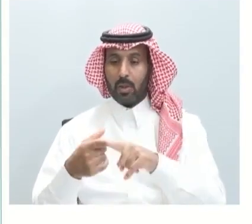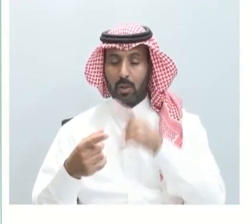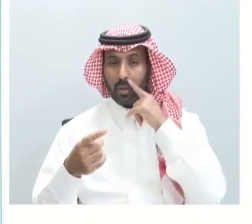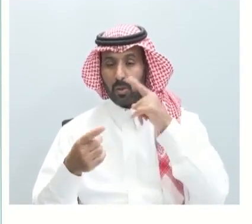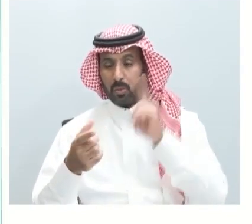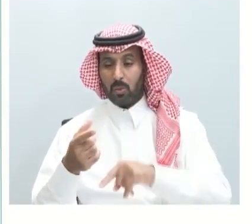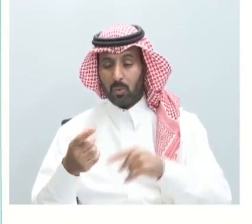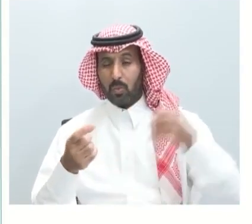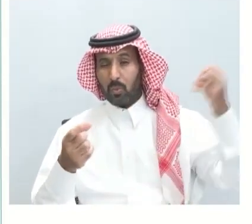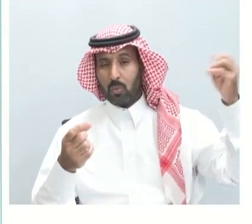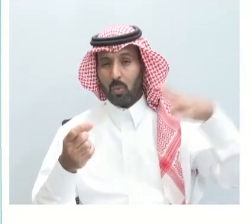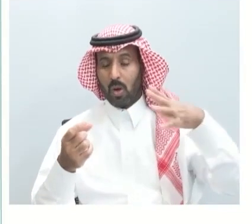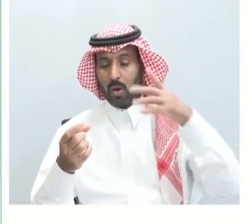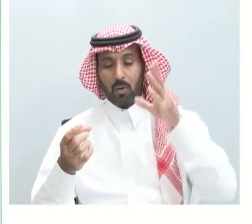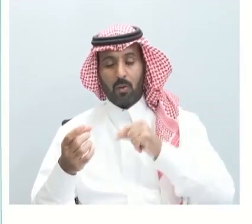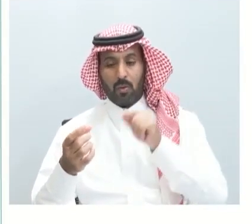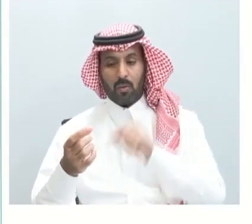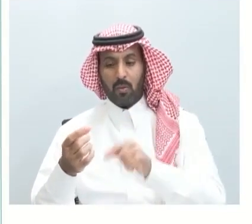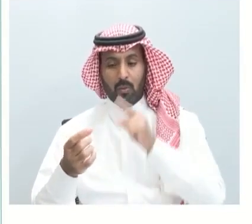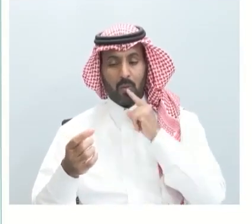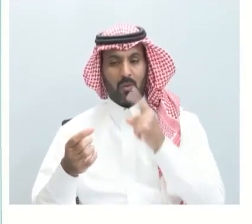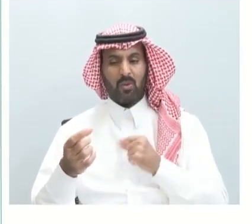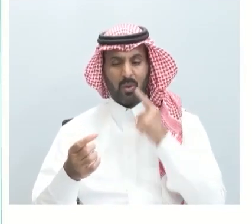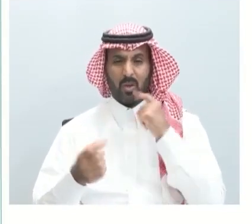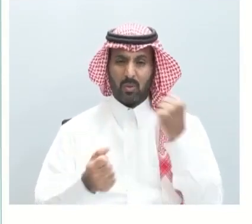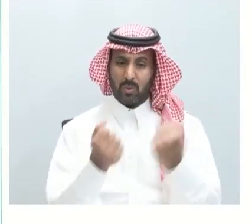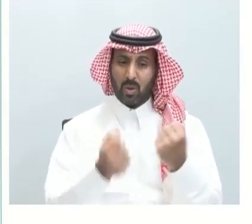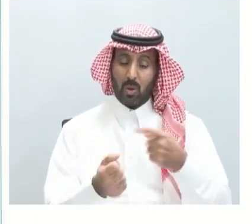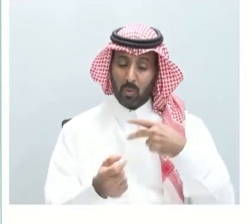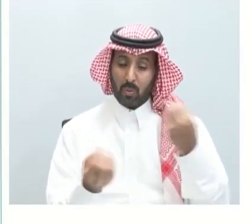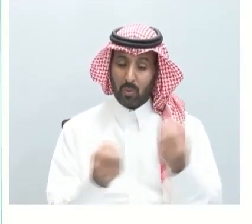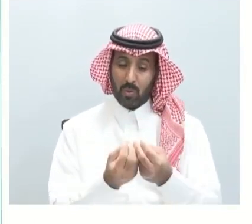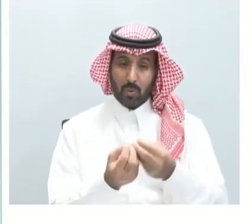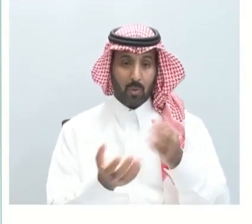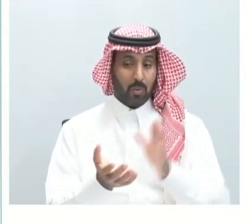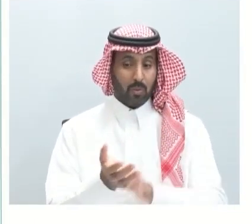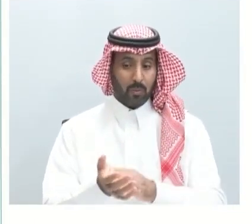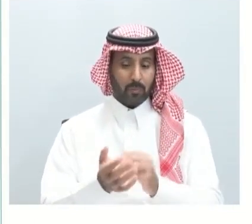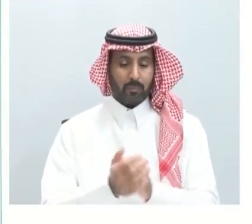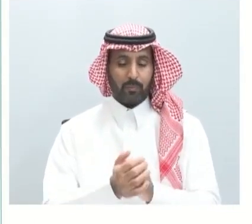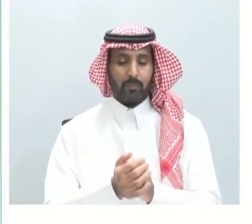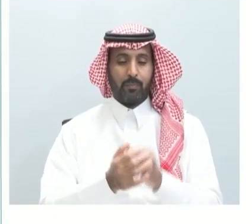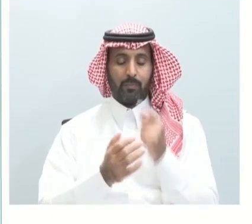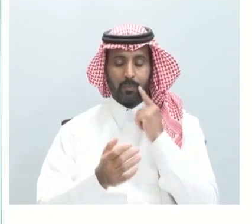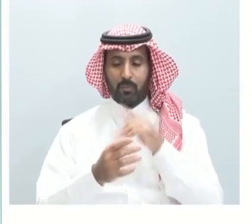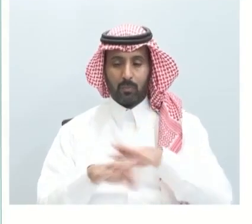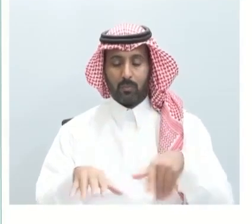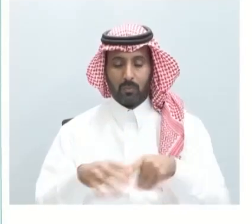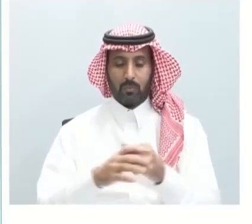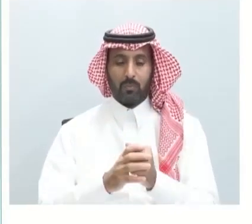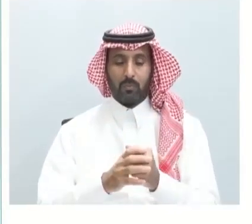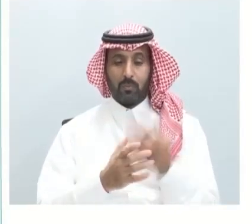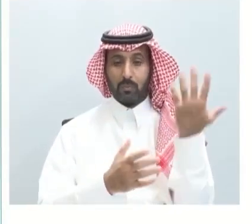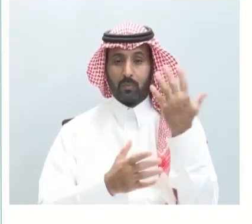lights? Dark. Why don't you like driving with him? Dangerously. Why don't you like this landscape and the word